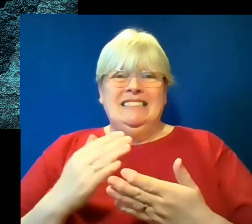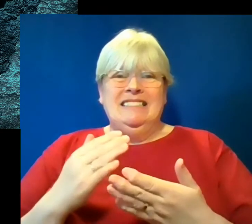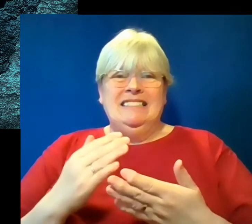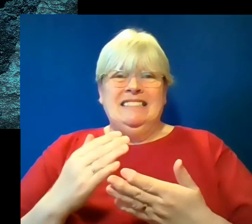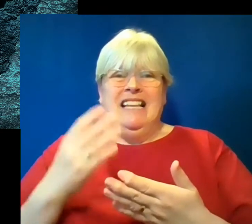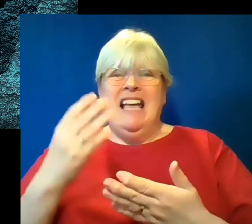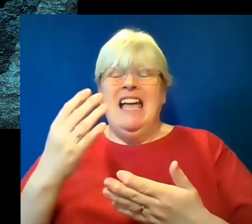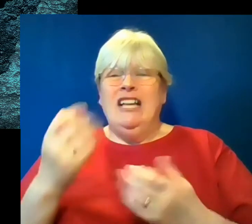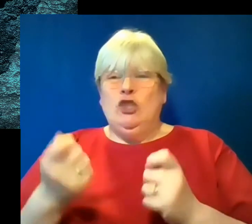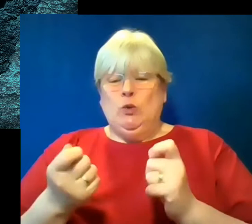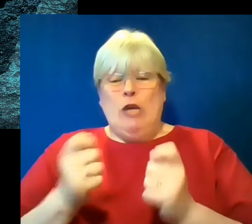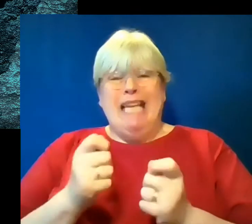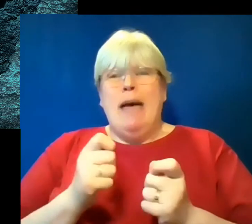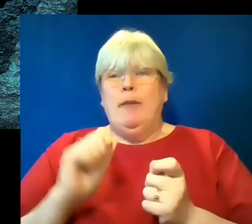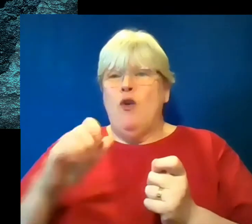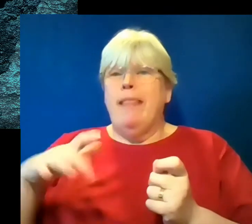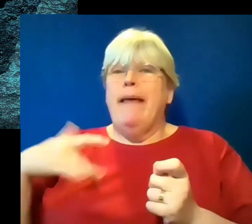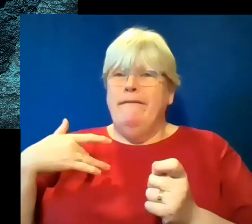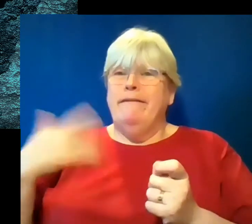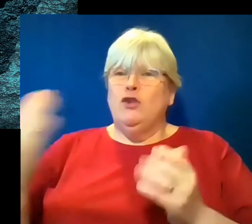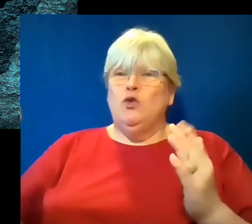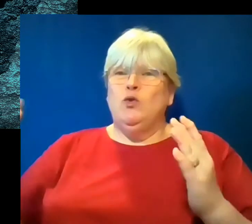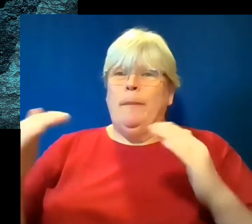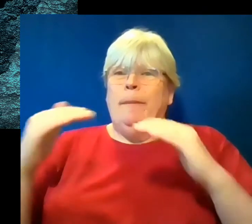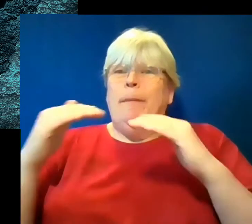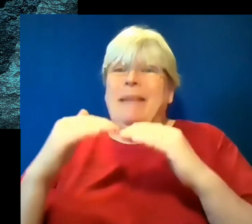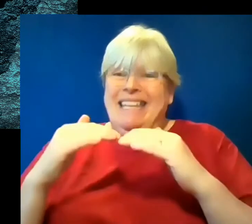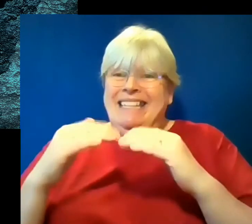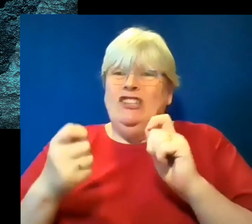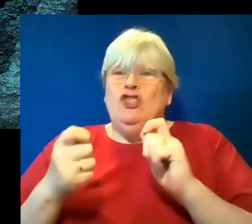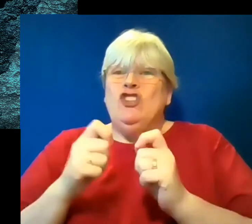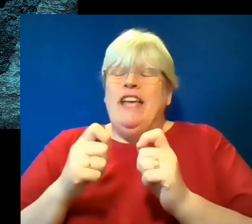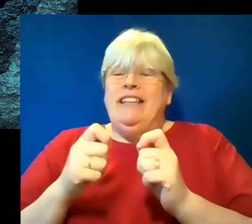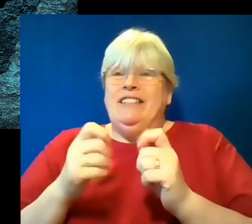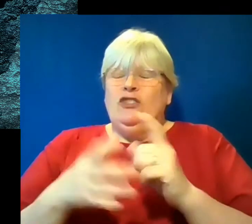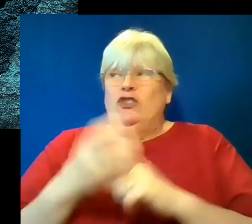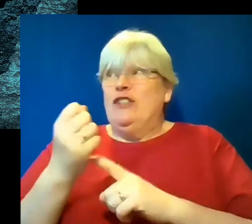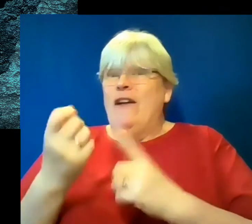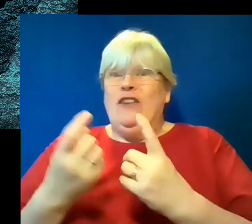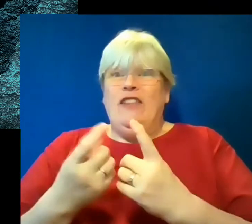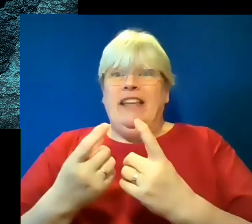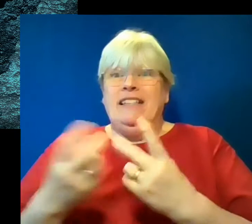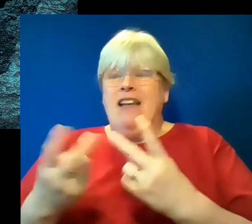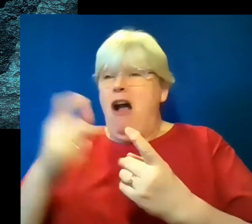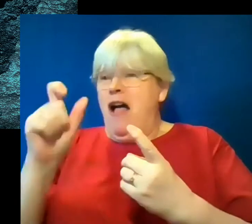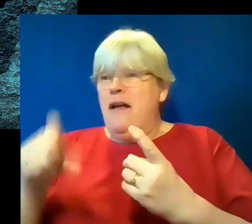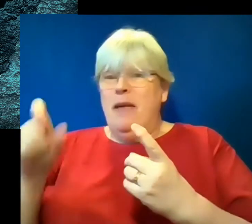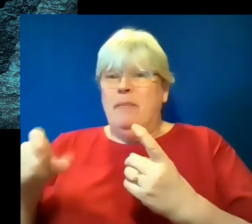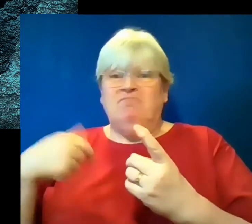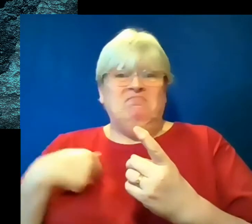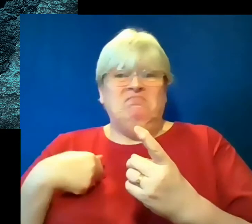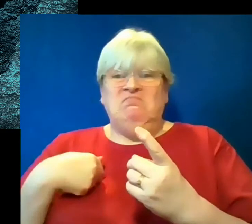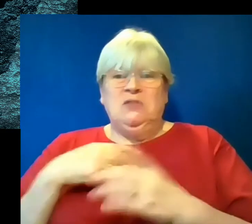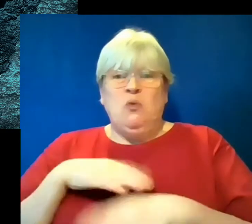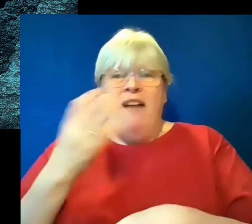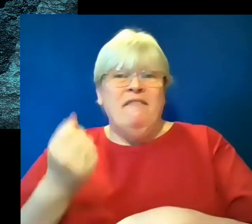bend your life to meet it, and in so bending discover spectacular things which other people might not have discovered.